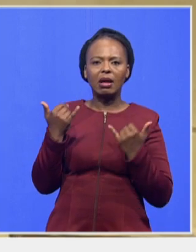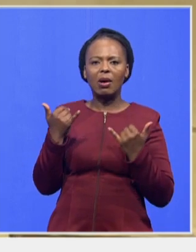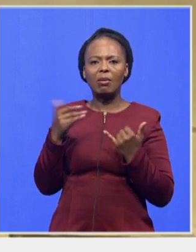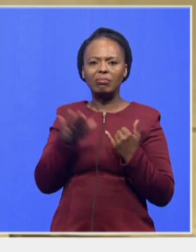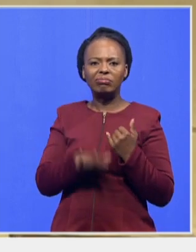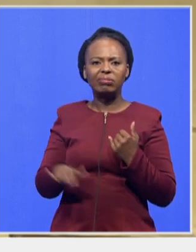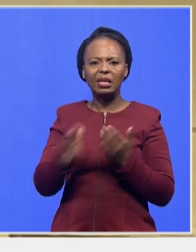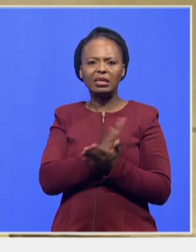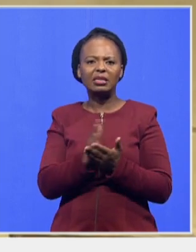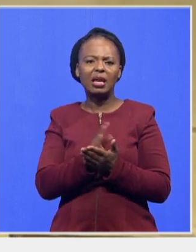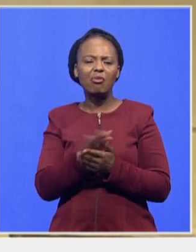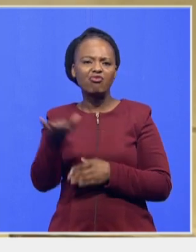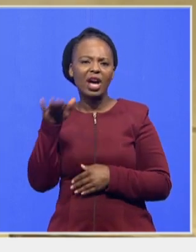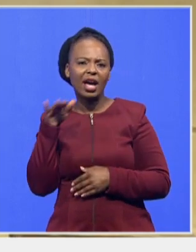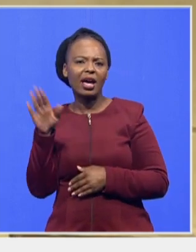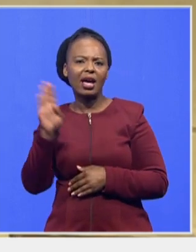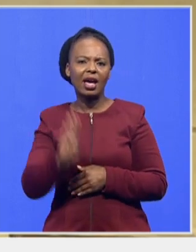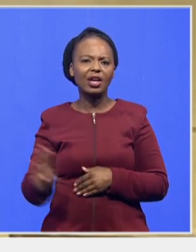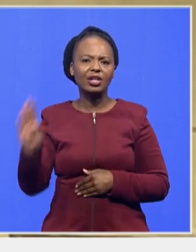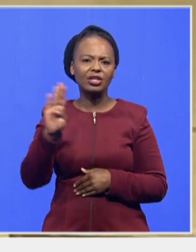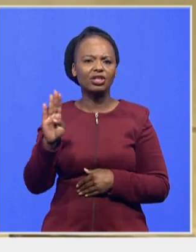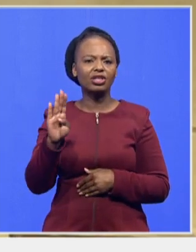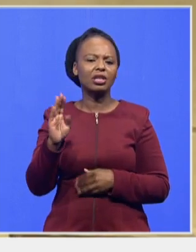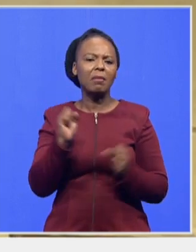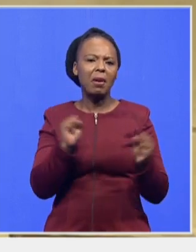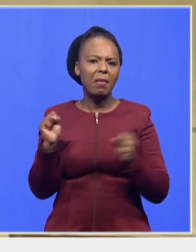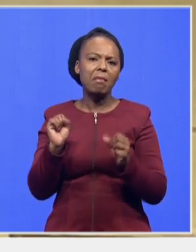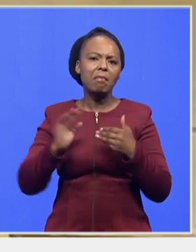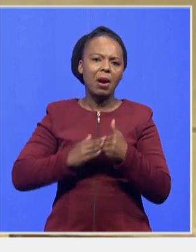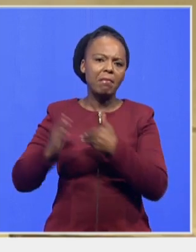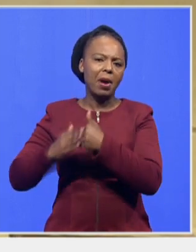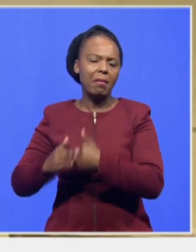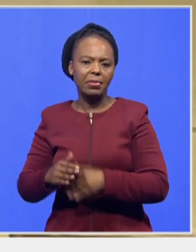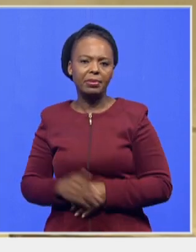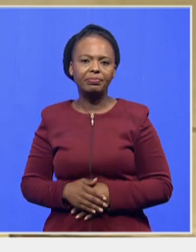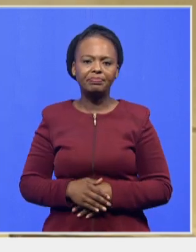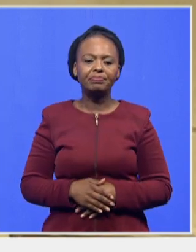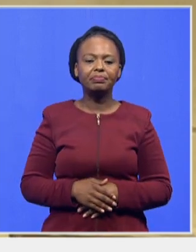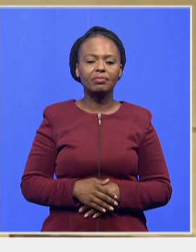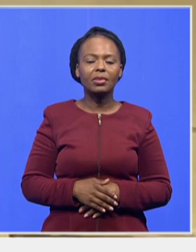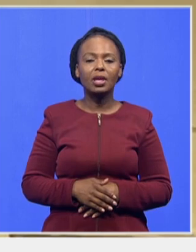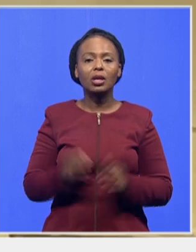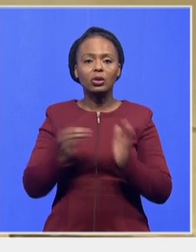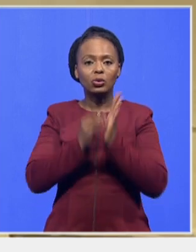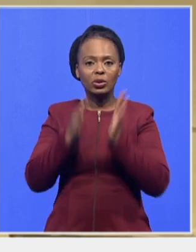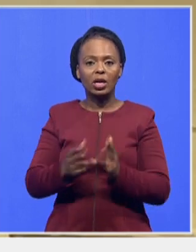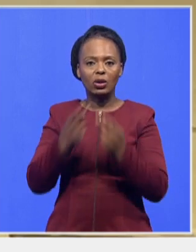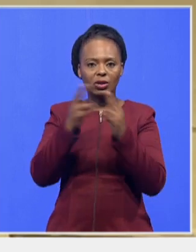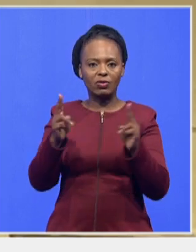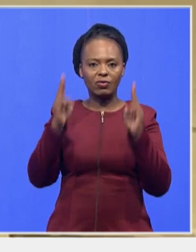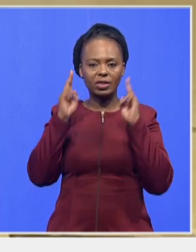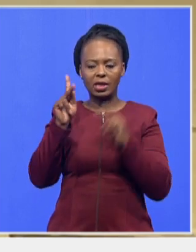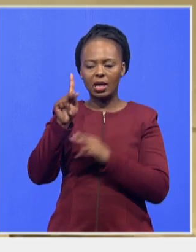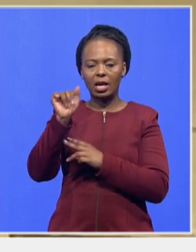bank branches. So the situation is not improving at all, but the students of University of Khartoum and